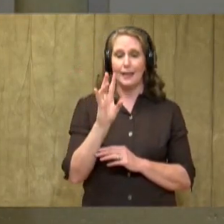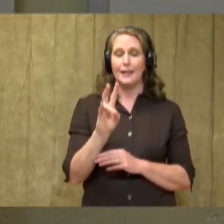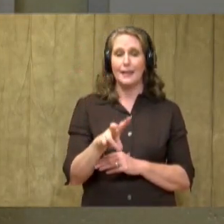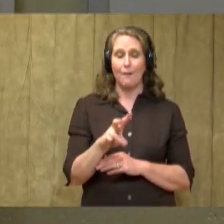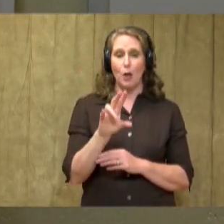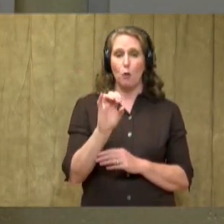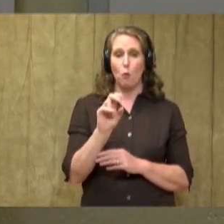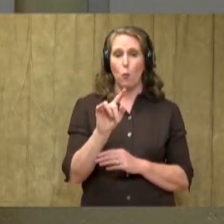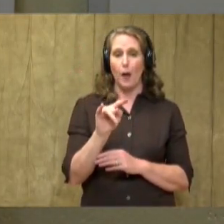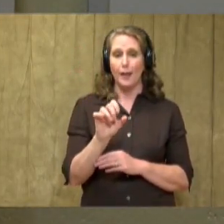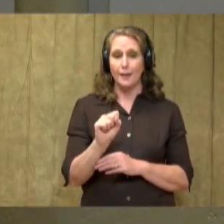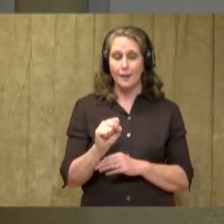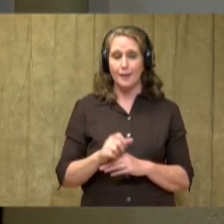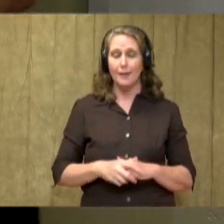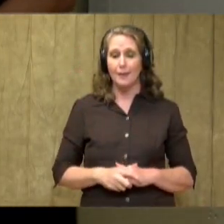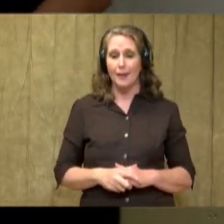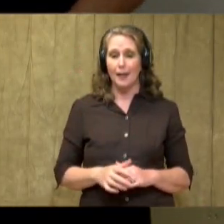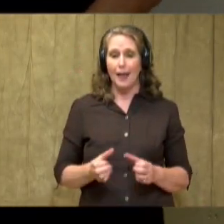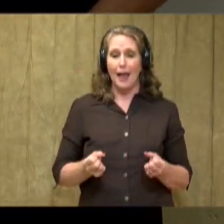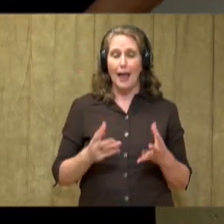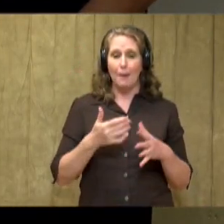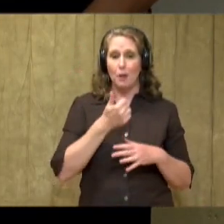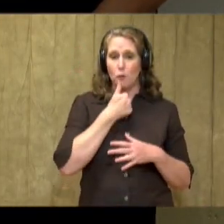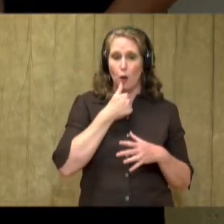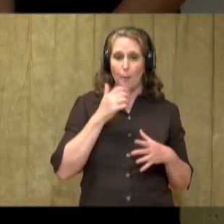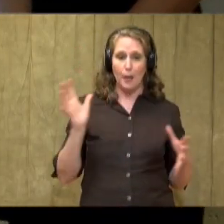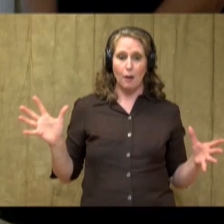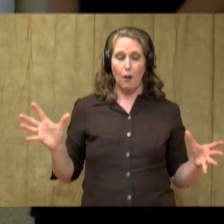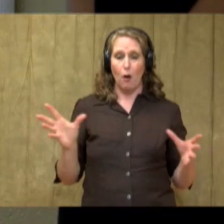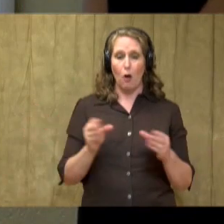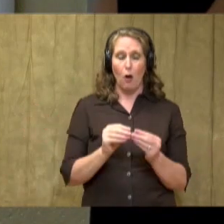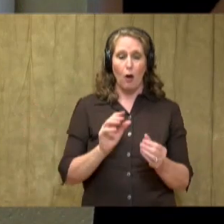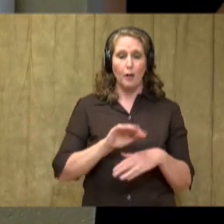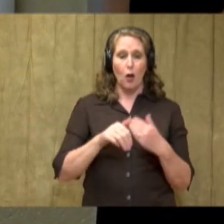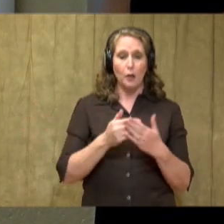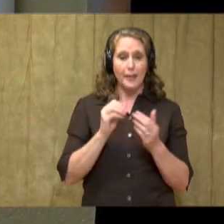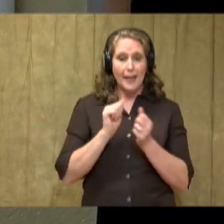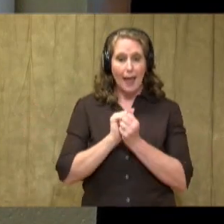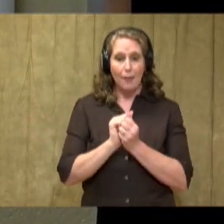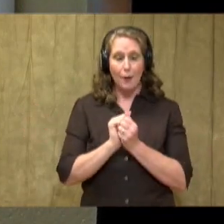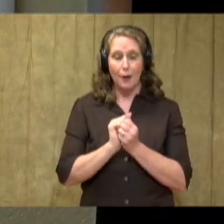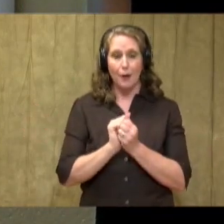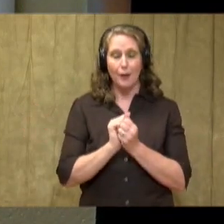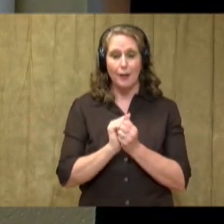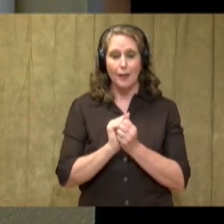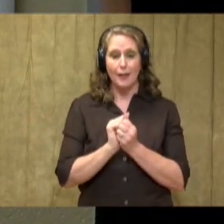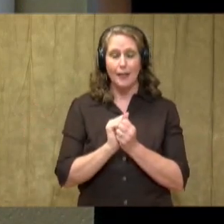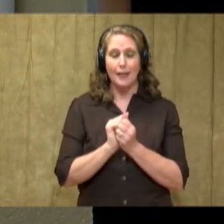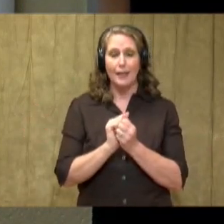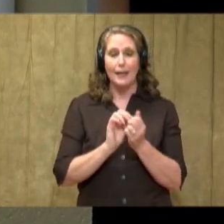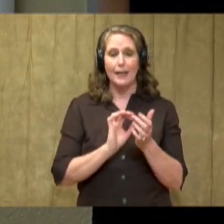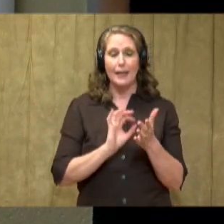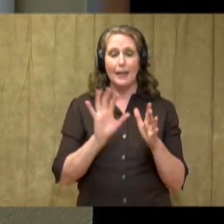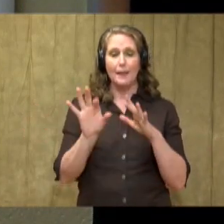7 ones. How many strawberries did they pick up all together? They